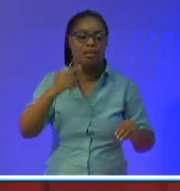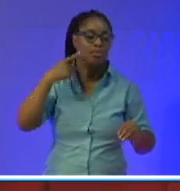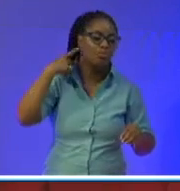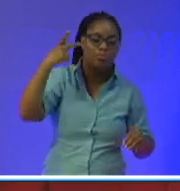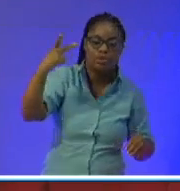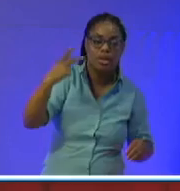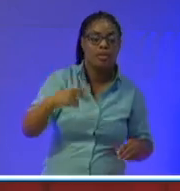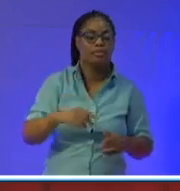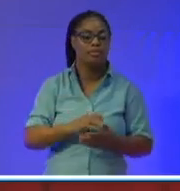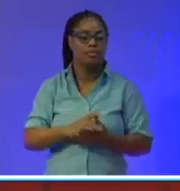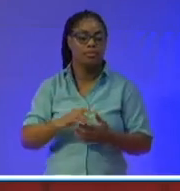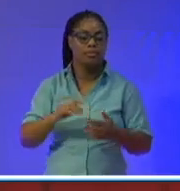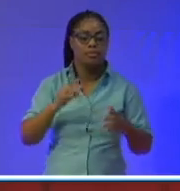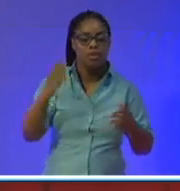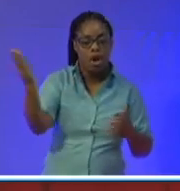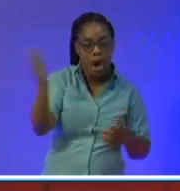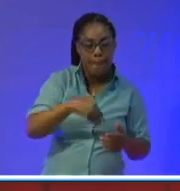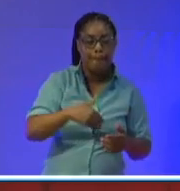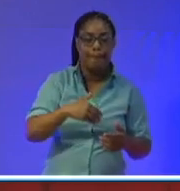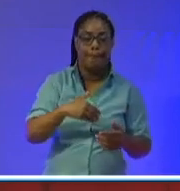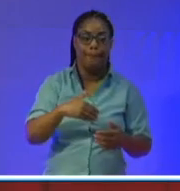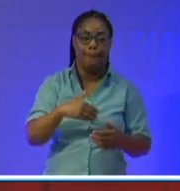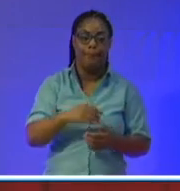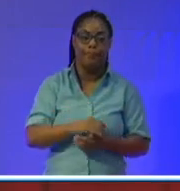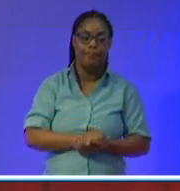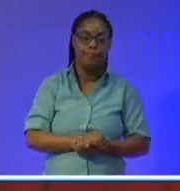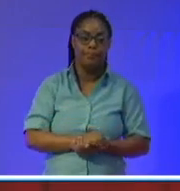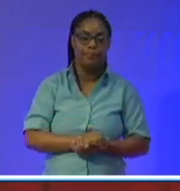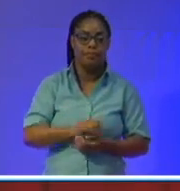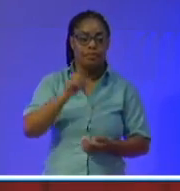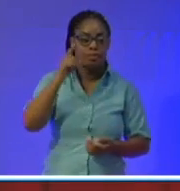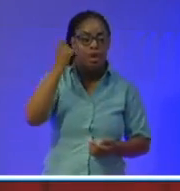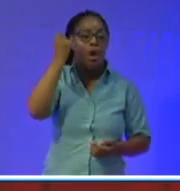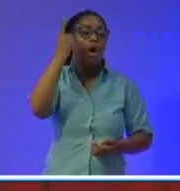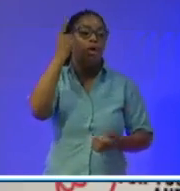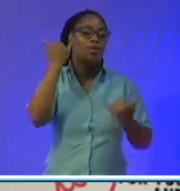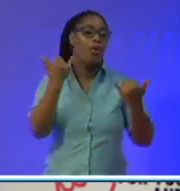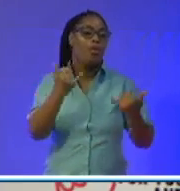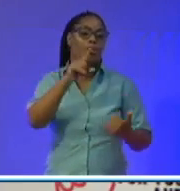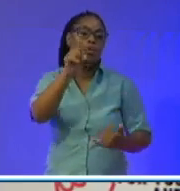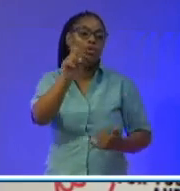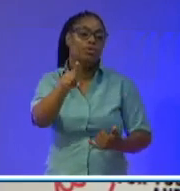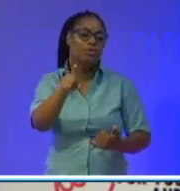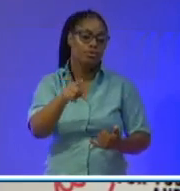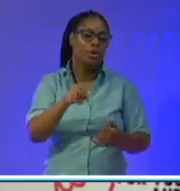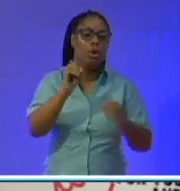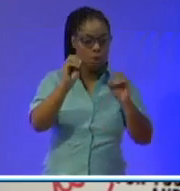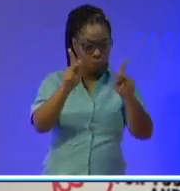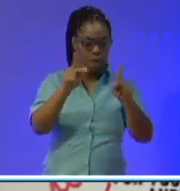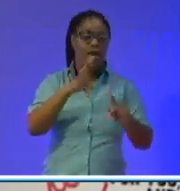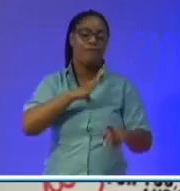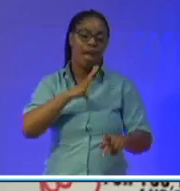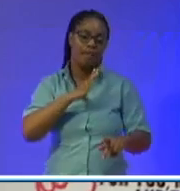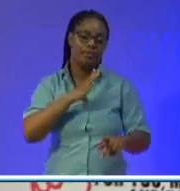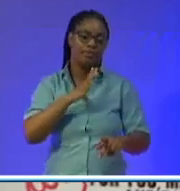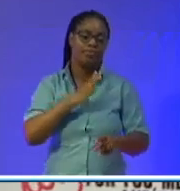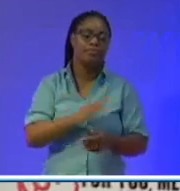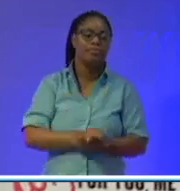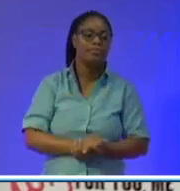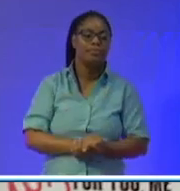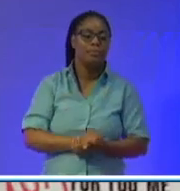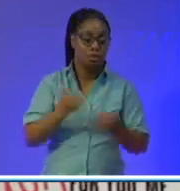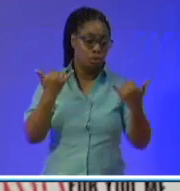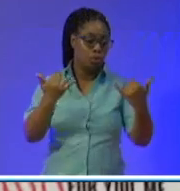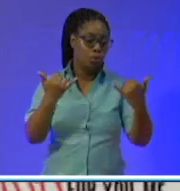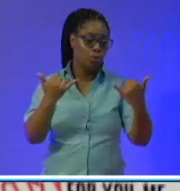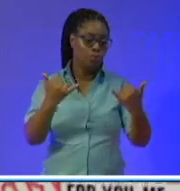regarding particular issue? Yeah. Okay, thank you. I understand now. Thank you. So there's a distinction to be made between what we are